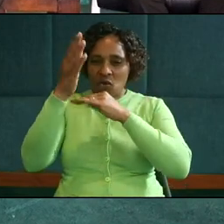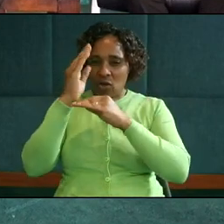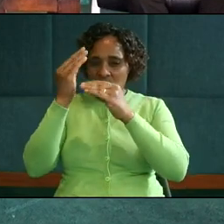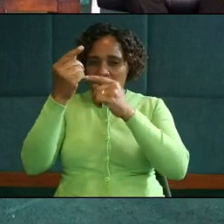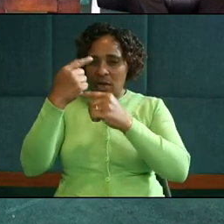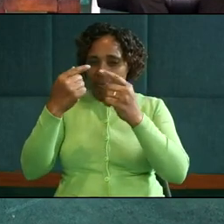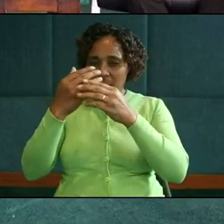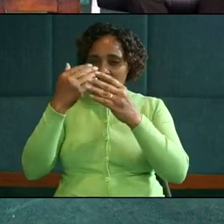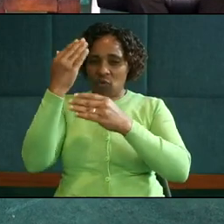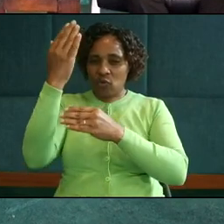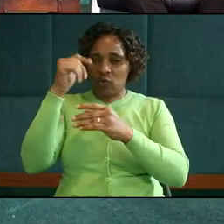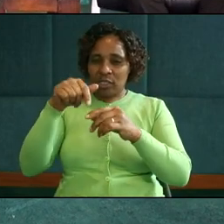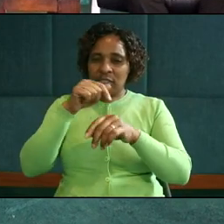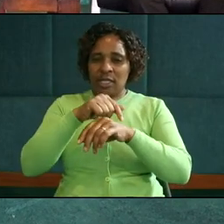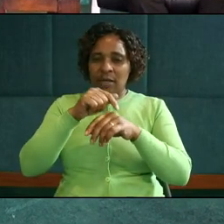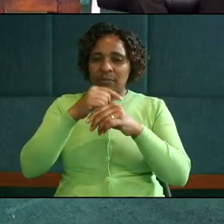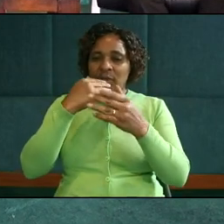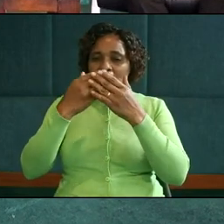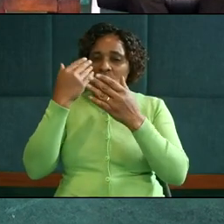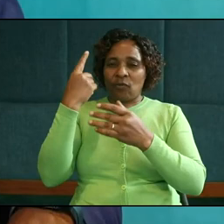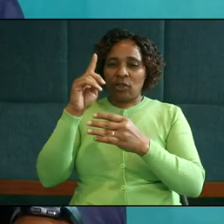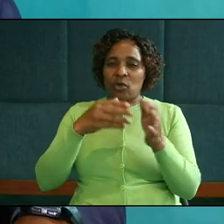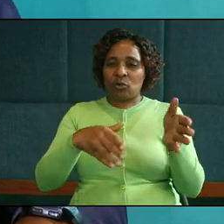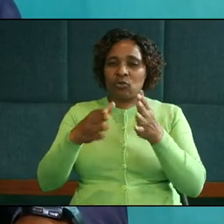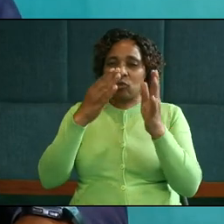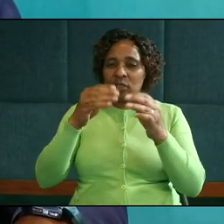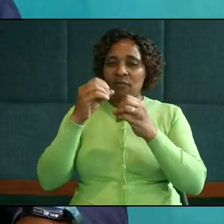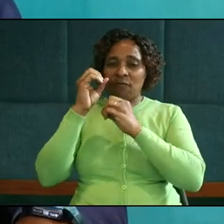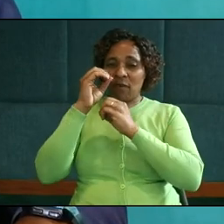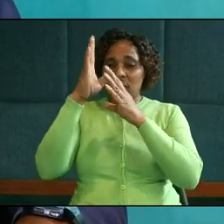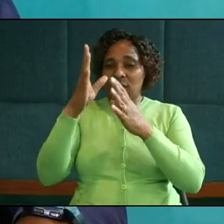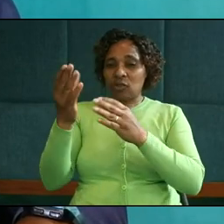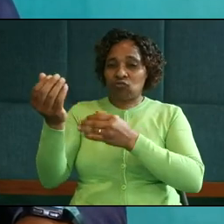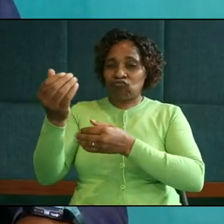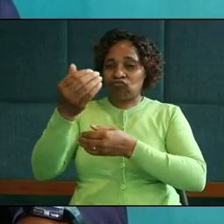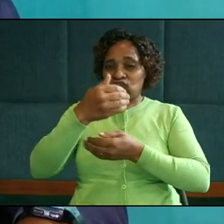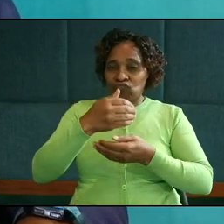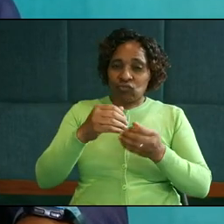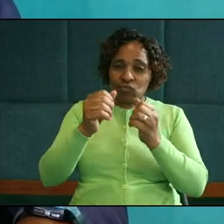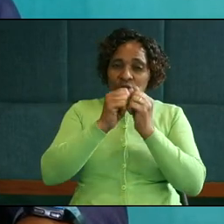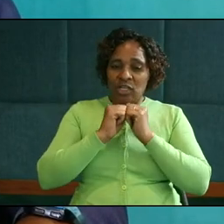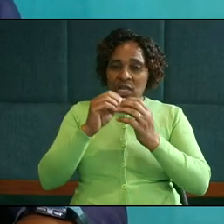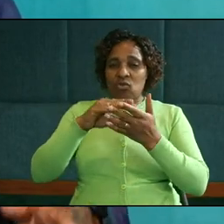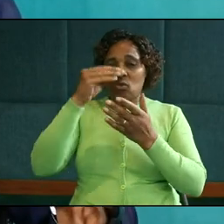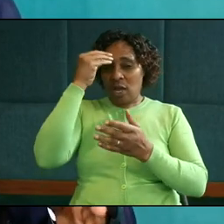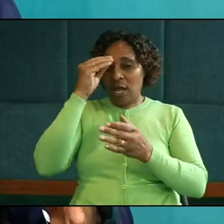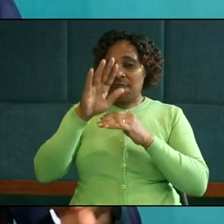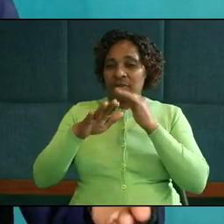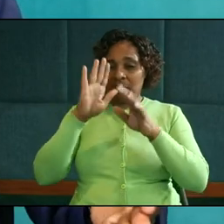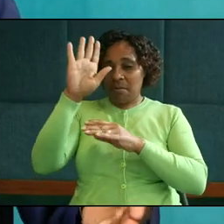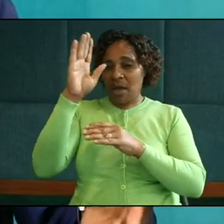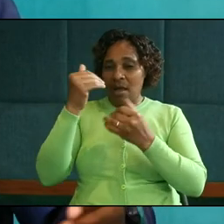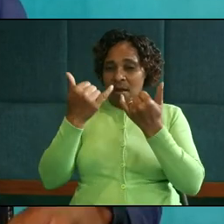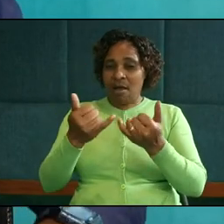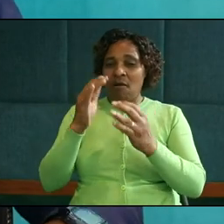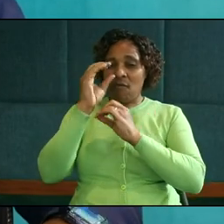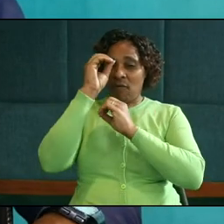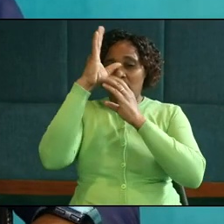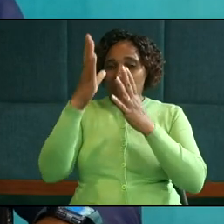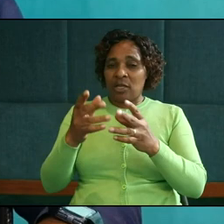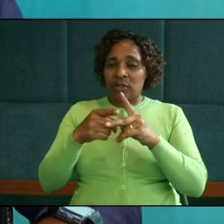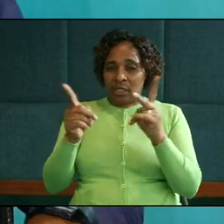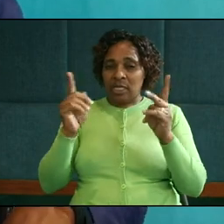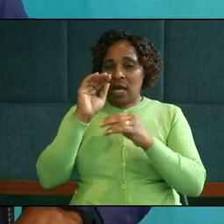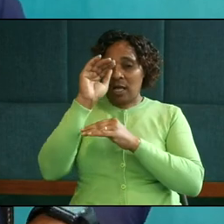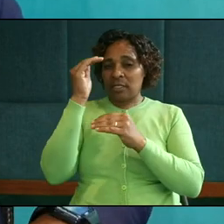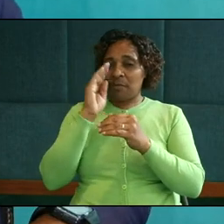Father, this time. We'd like to thank you so much for another opportunity, Father, to gather together to learn from your feet. Now, Father, as we begin, I ask